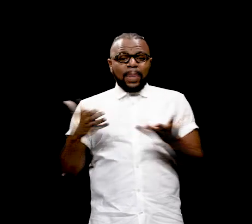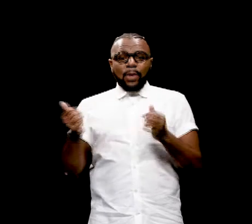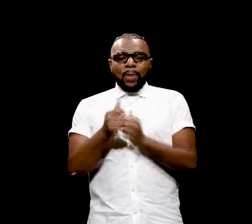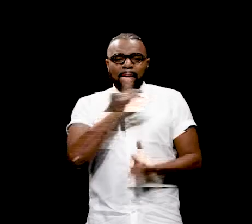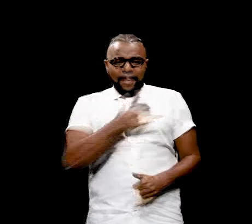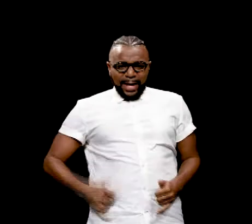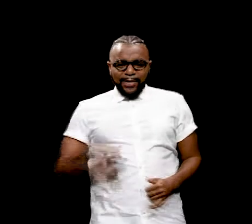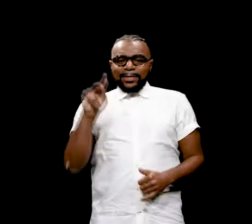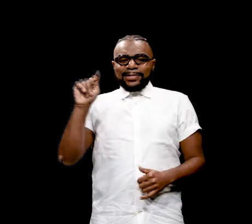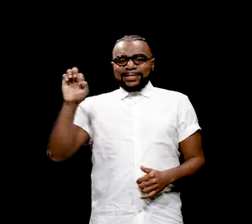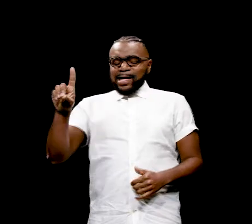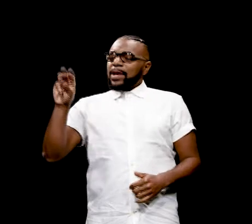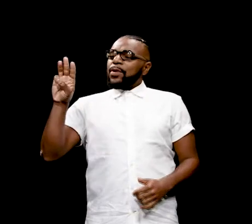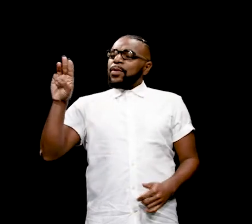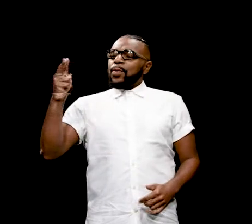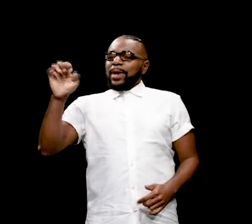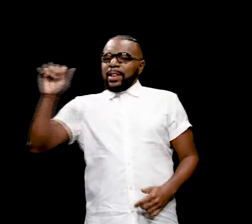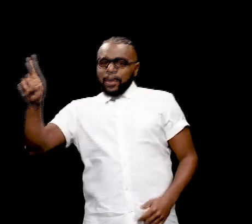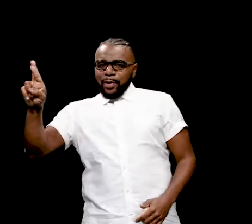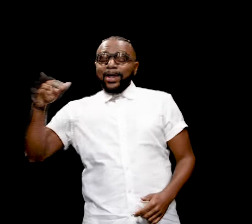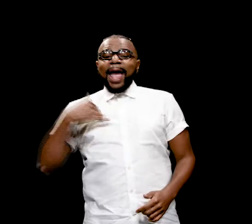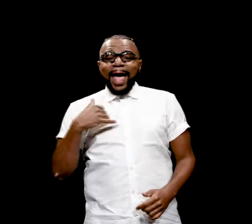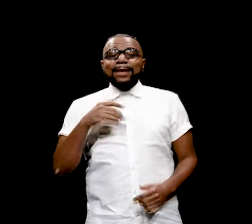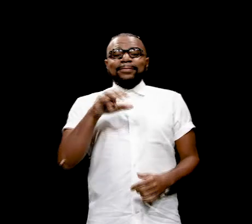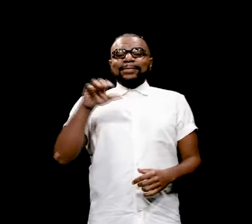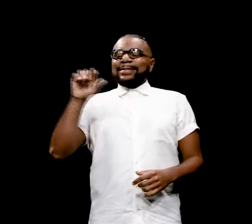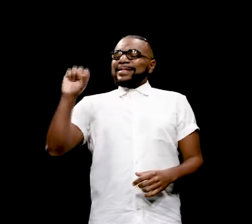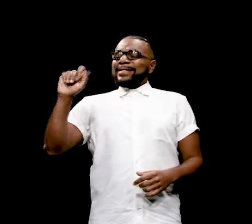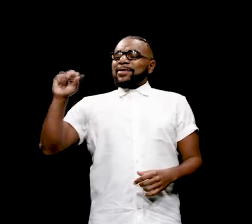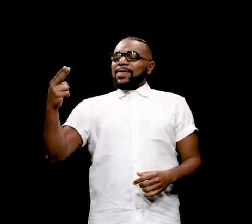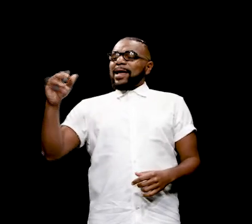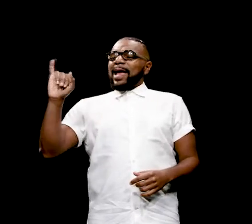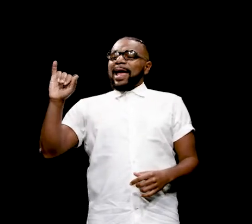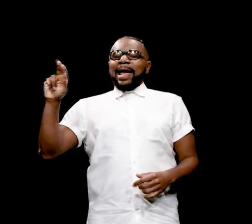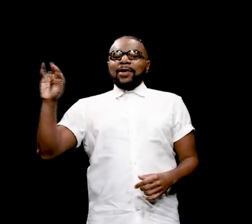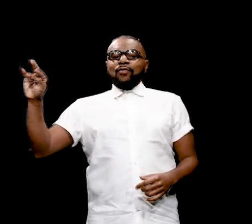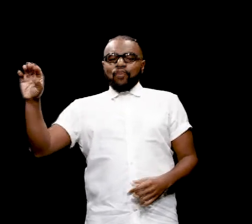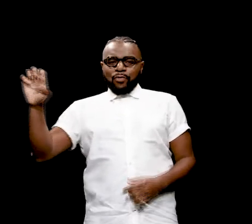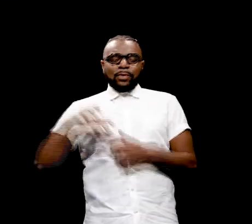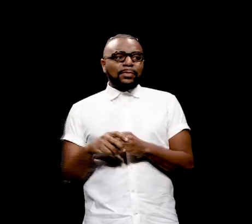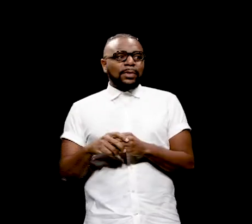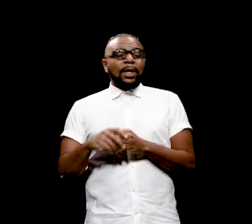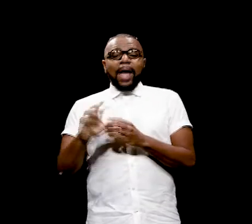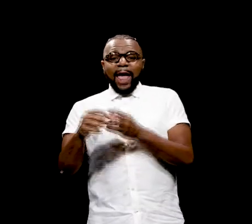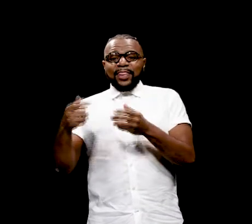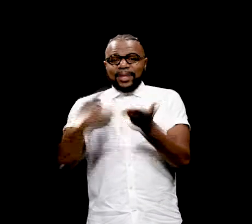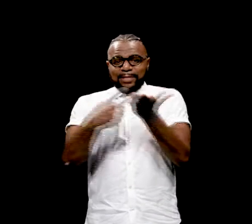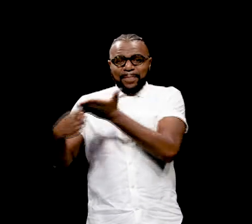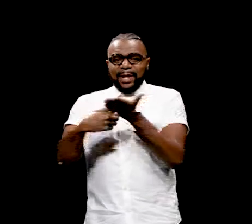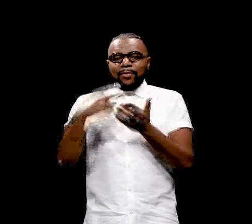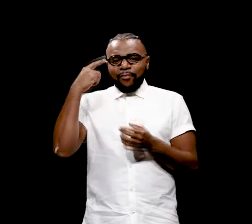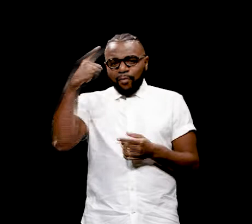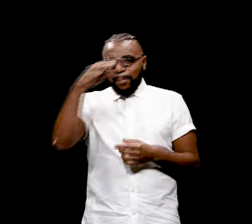Wheeler and mayoral candidate Sarah Iannarone at the Mayoral Debate for Black Portland. Let's just jump